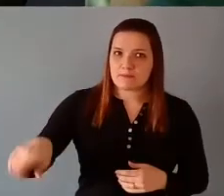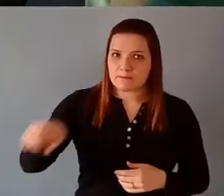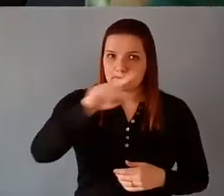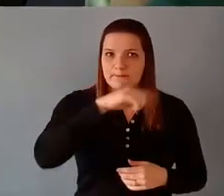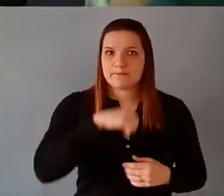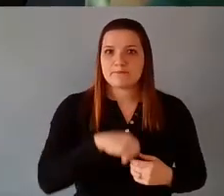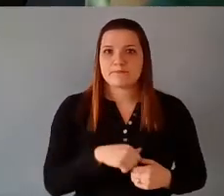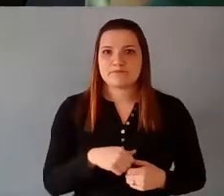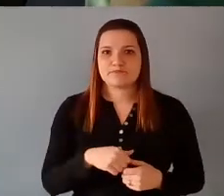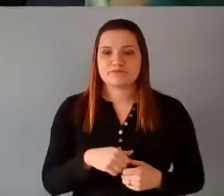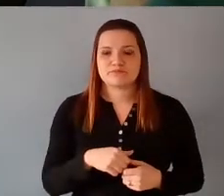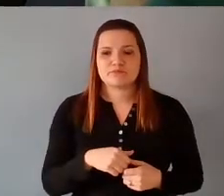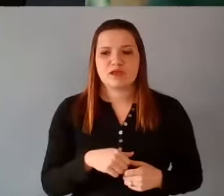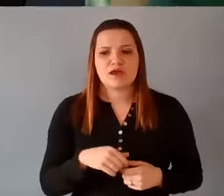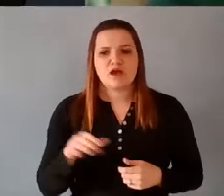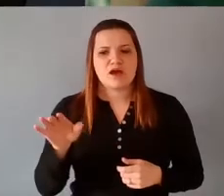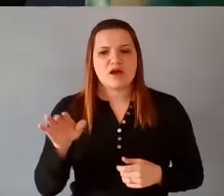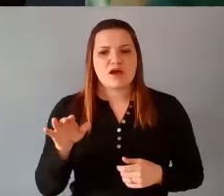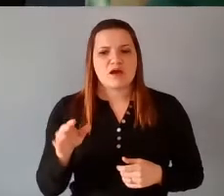among the two genders,